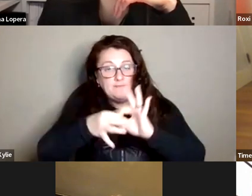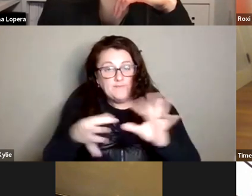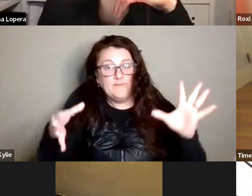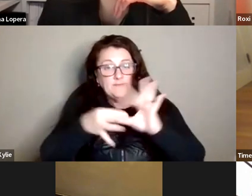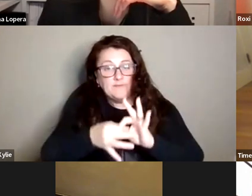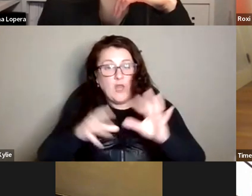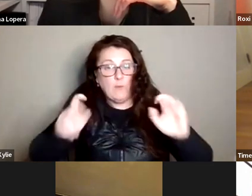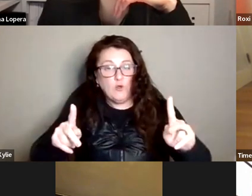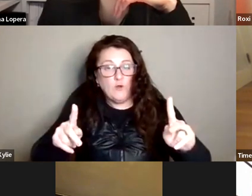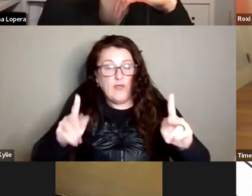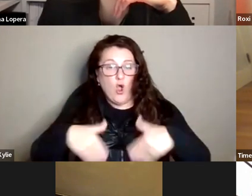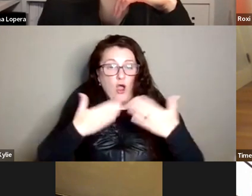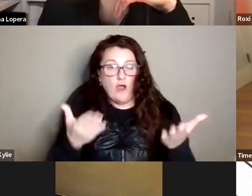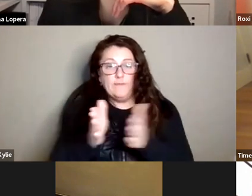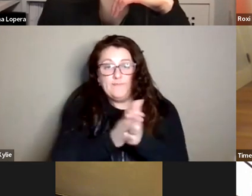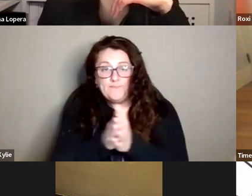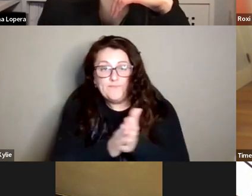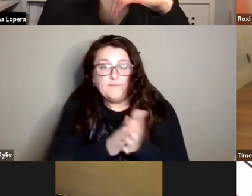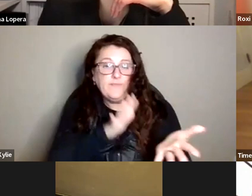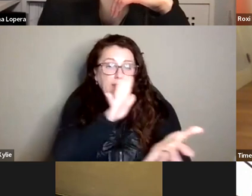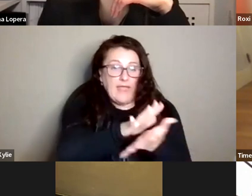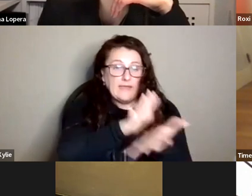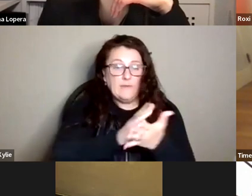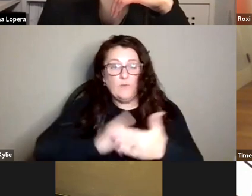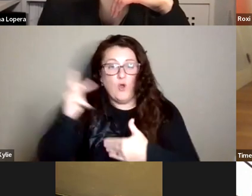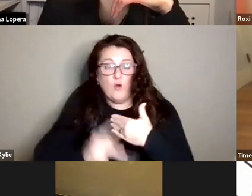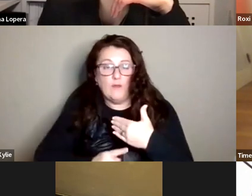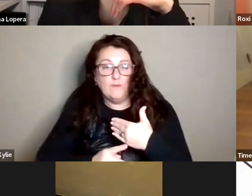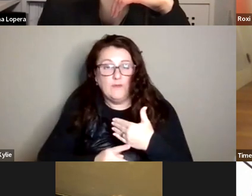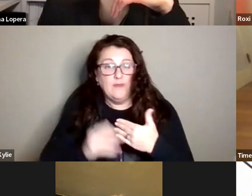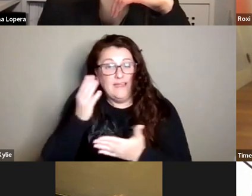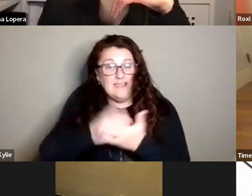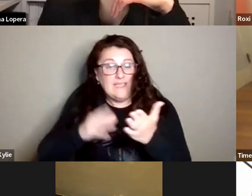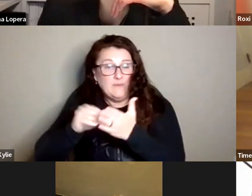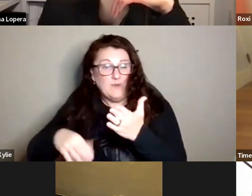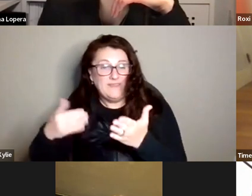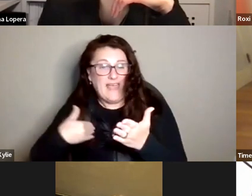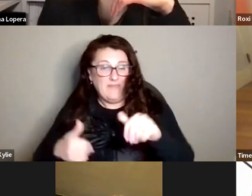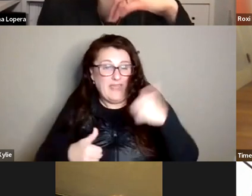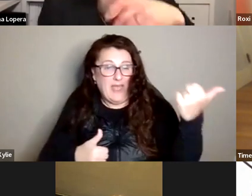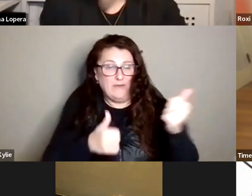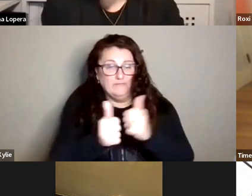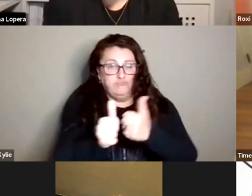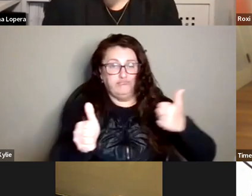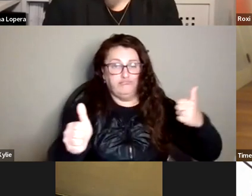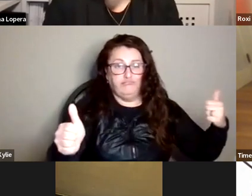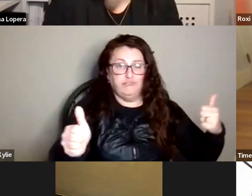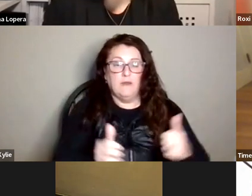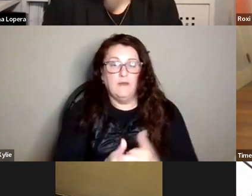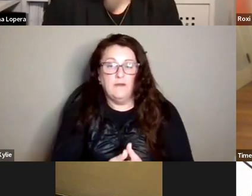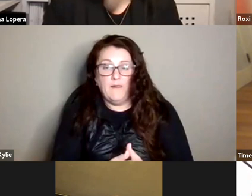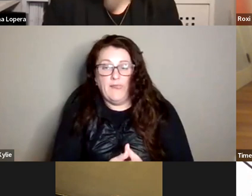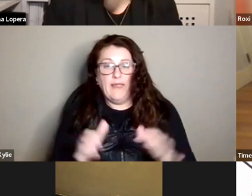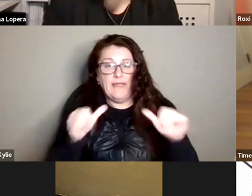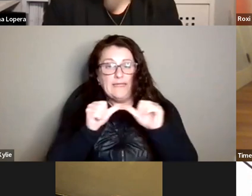opportunity that offer robust academics and enrichment to only some students while leaving many others behind. The